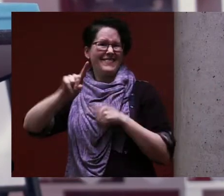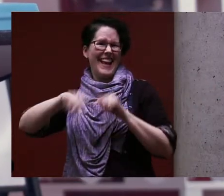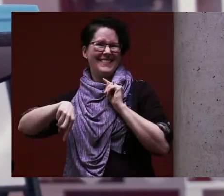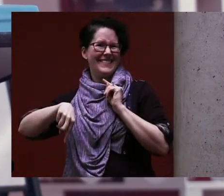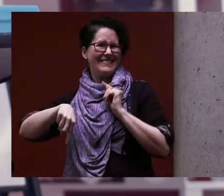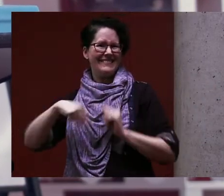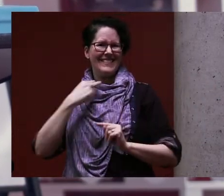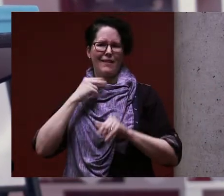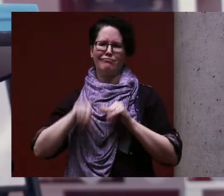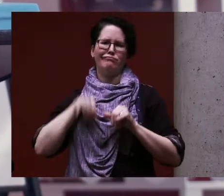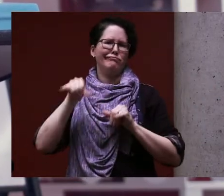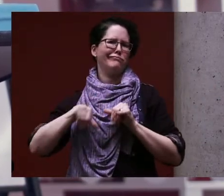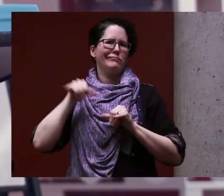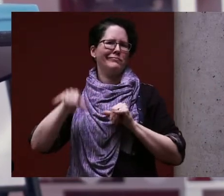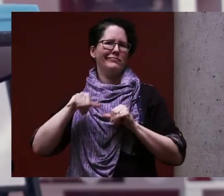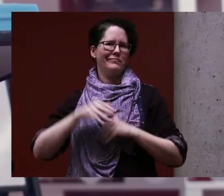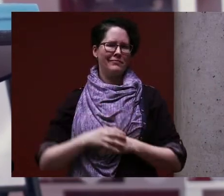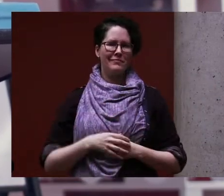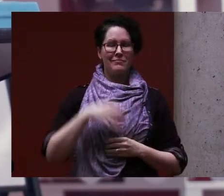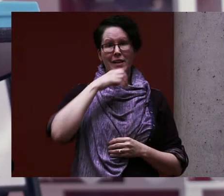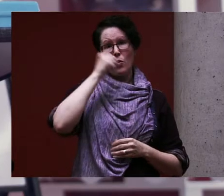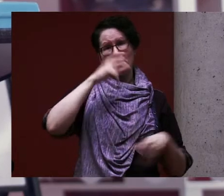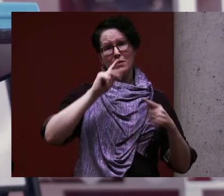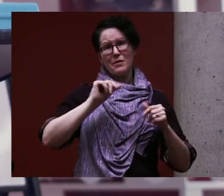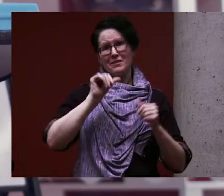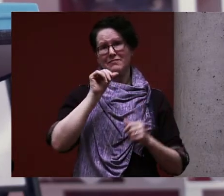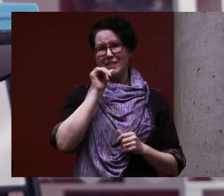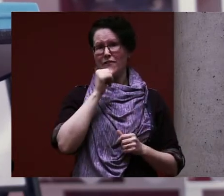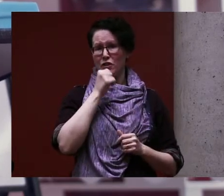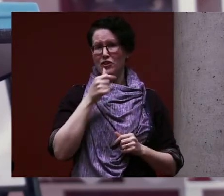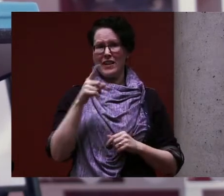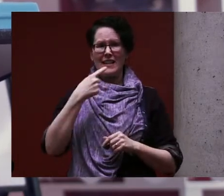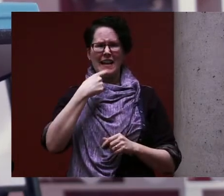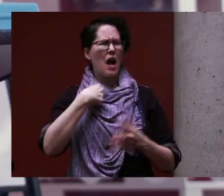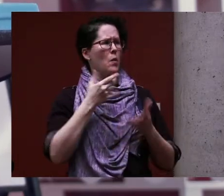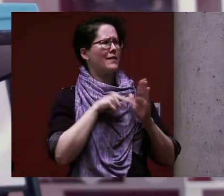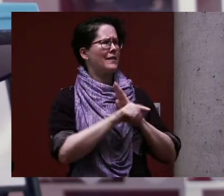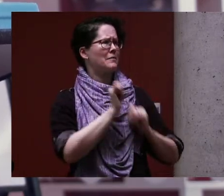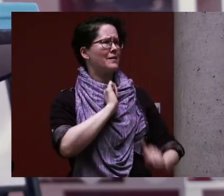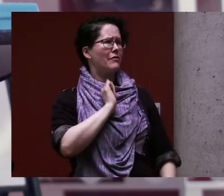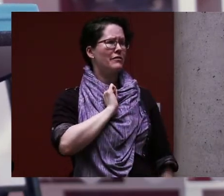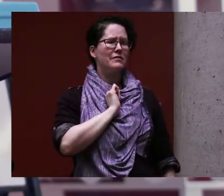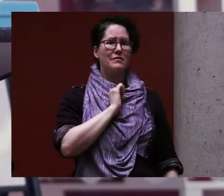I've heard several people say they want to kill themselves several times a day. That is a